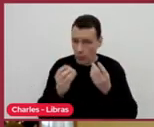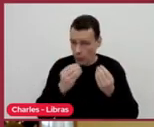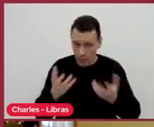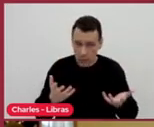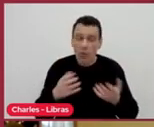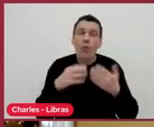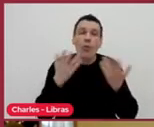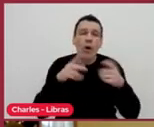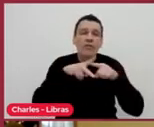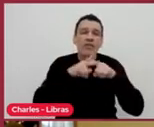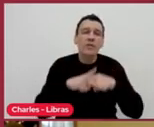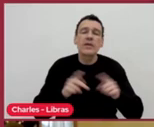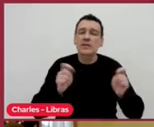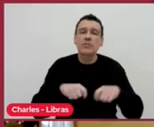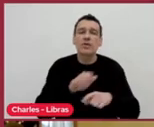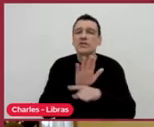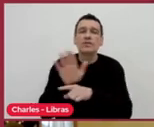tools.